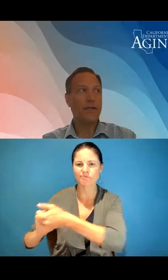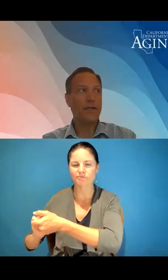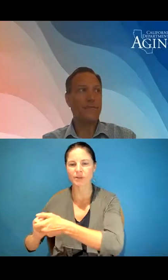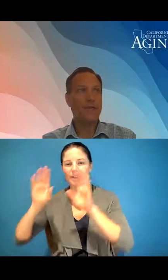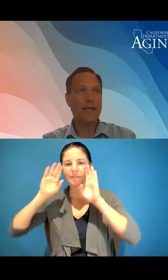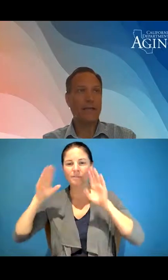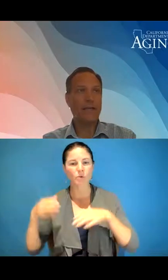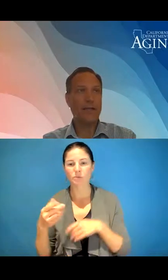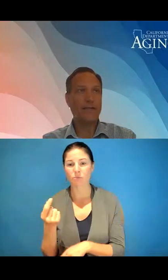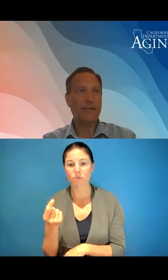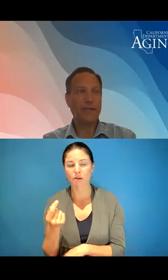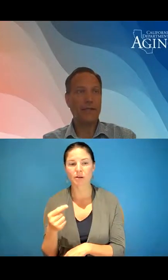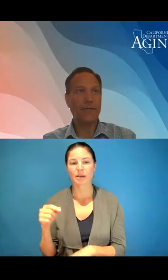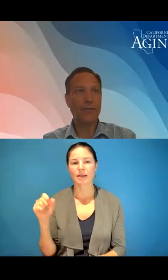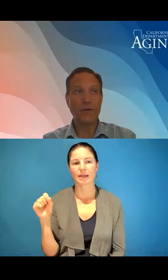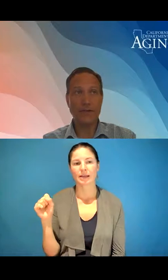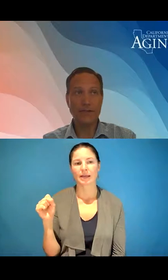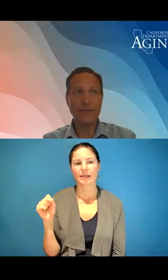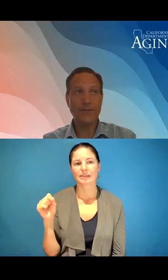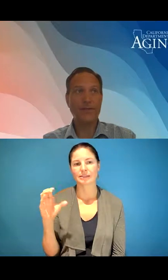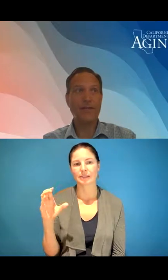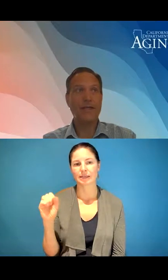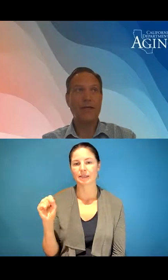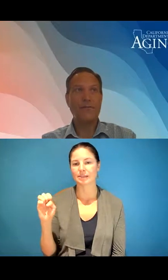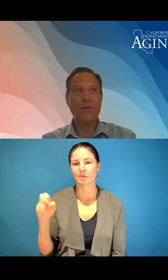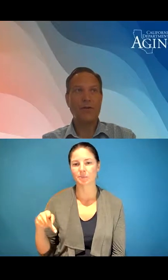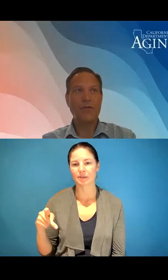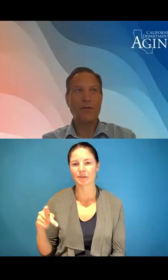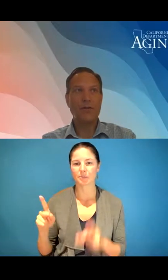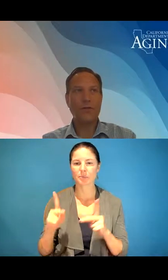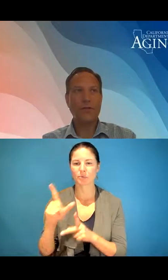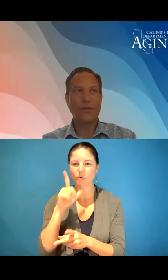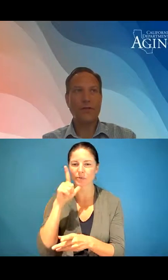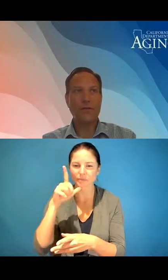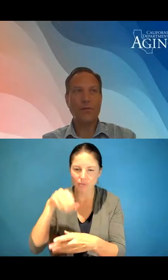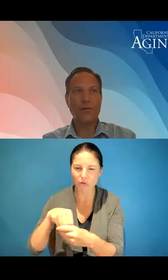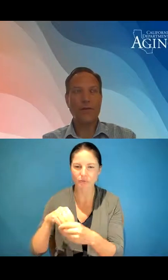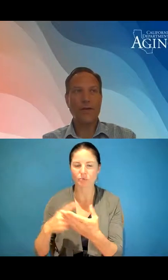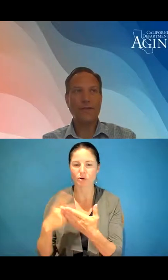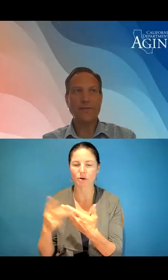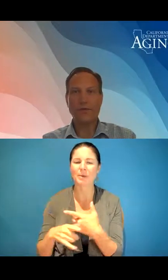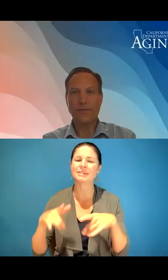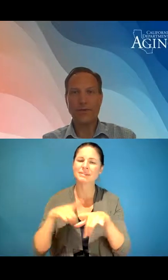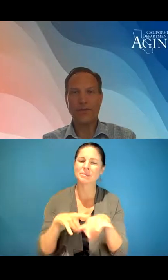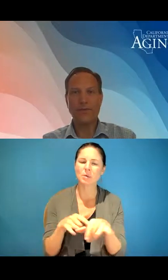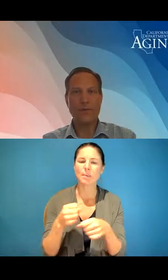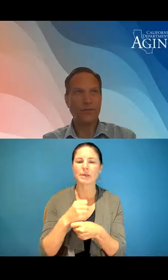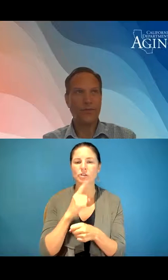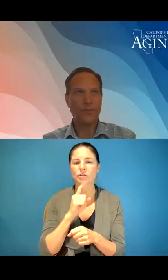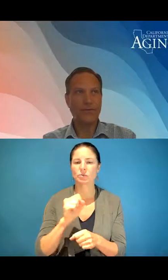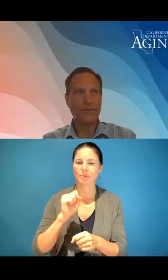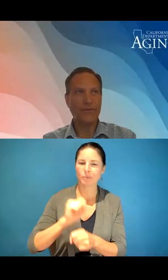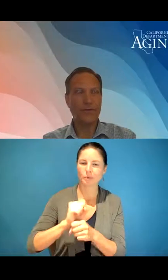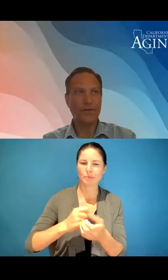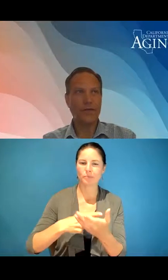the SCSEP program participants, but we're really looking to build out a more robust employment program for